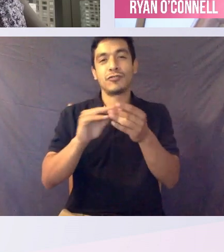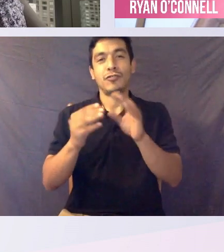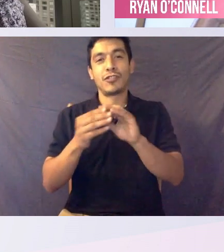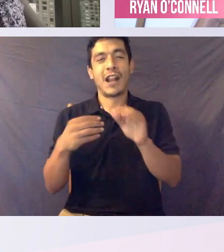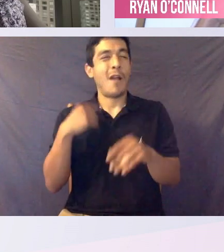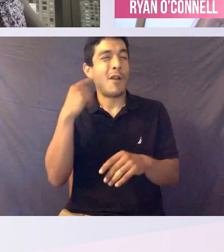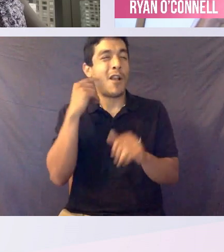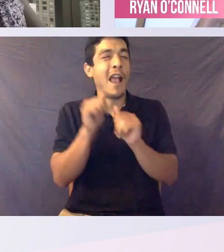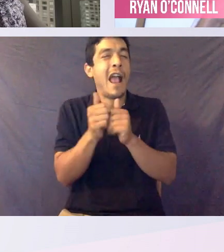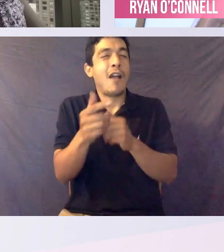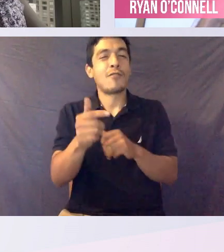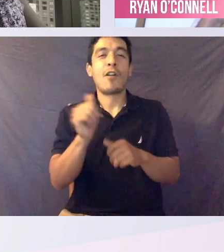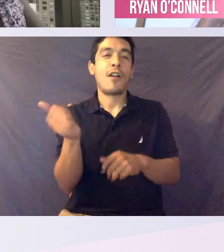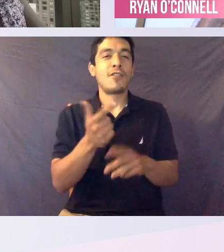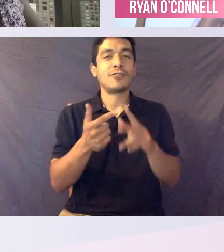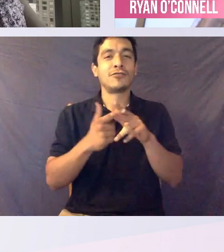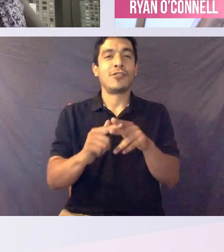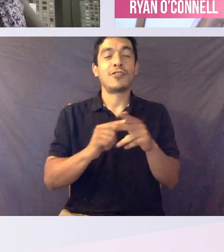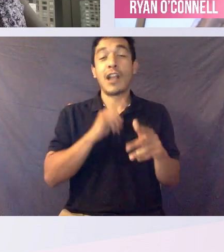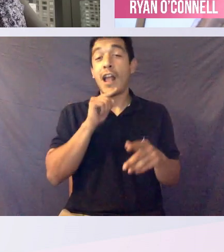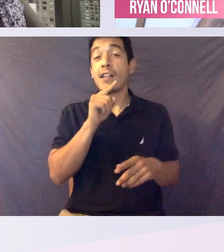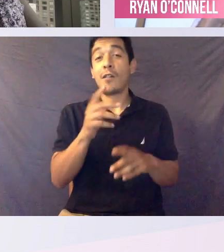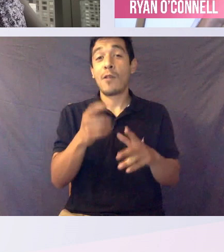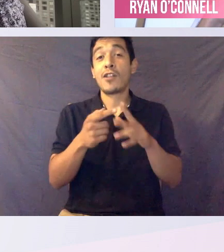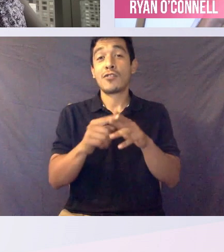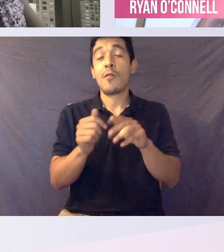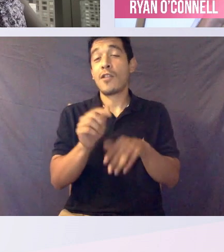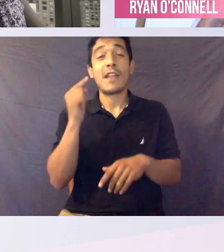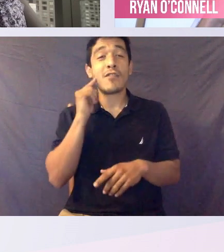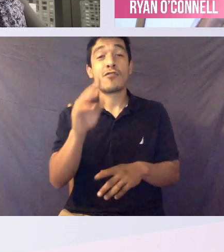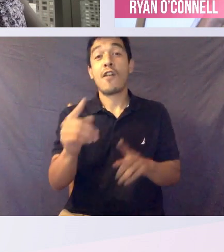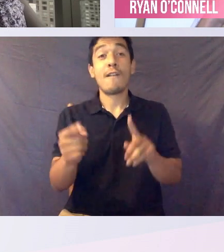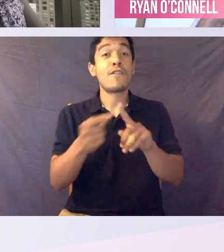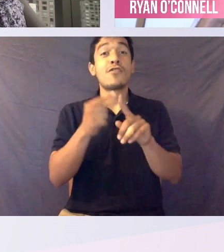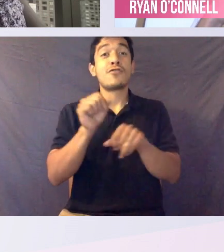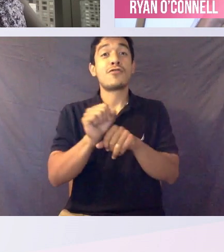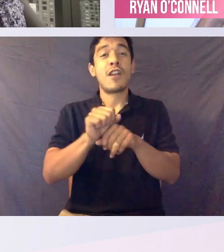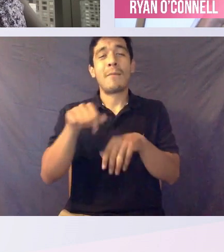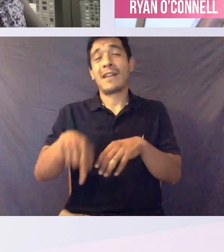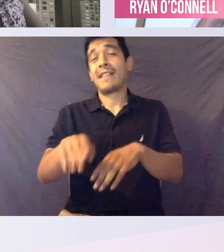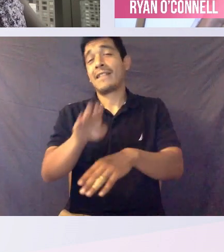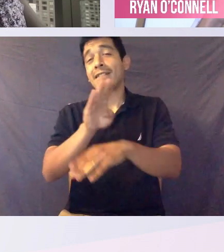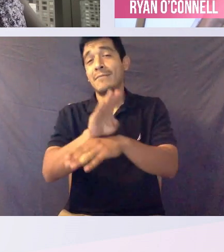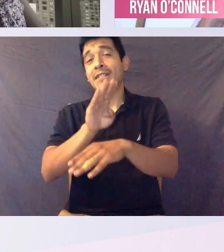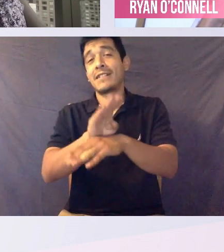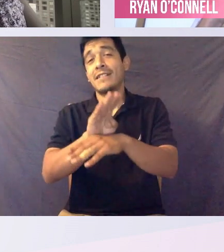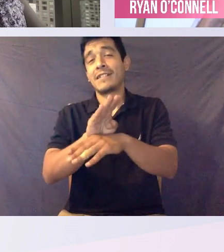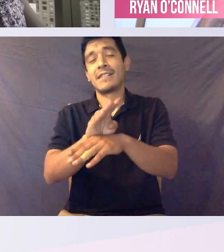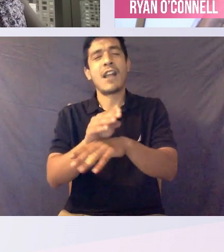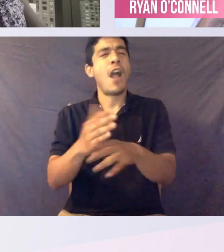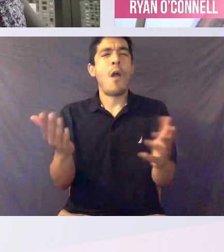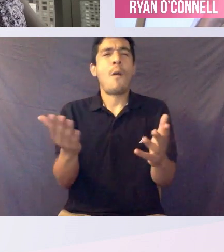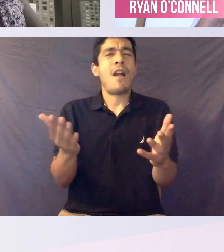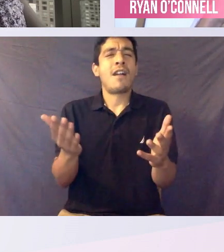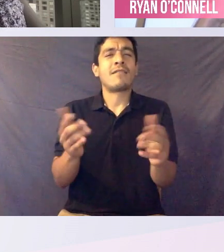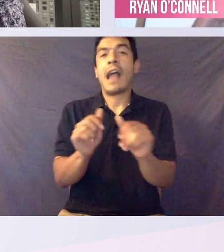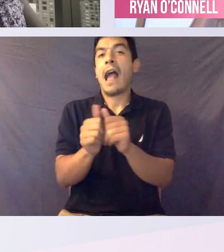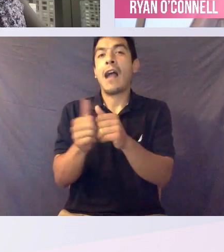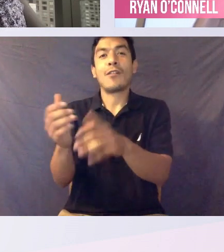So I actually want to start with hearing about your first job in this business. What was it? How'd you get it?